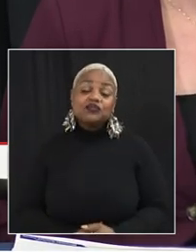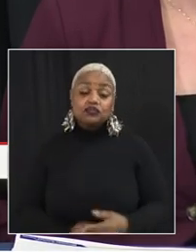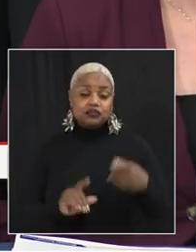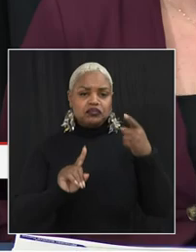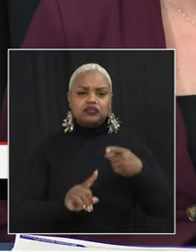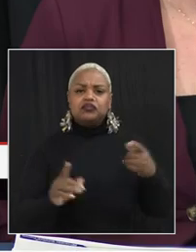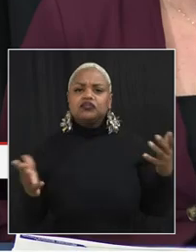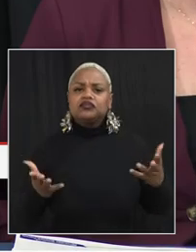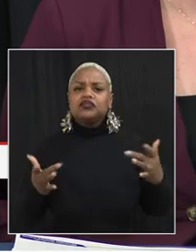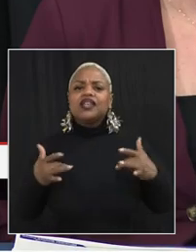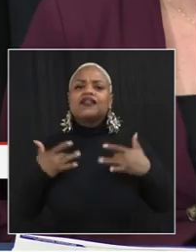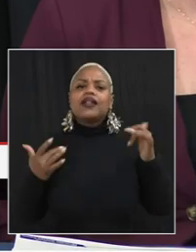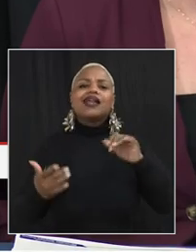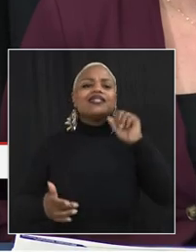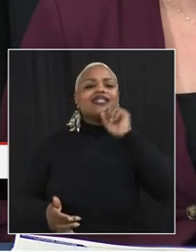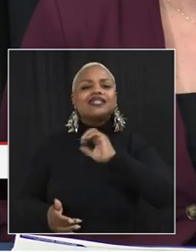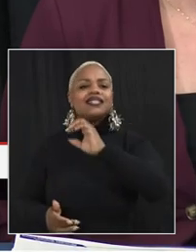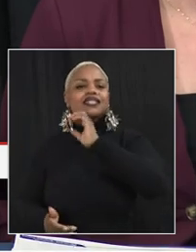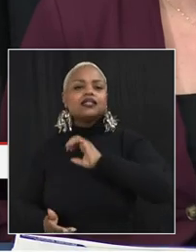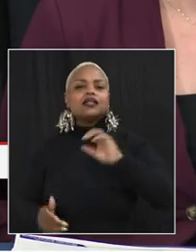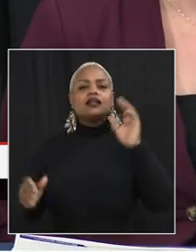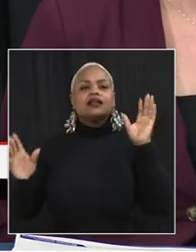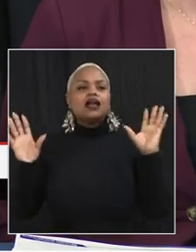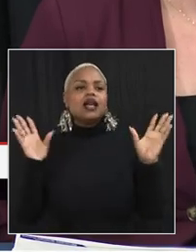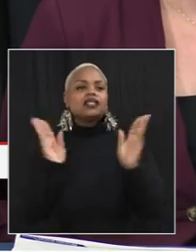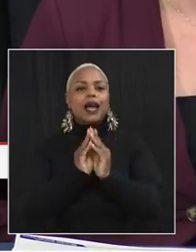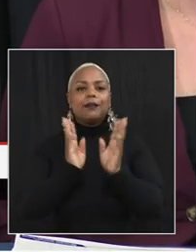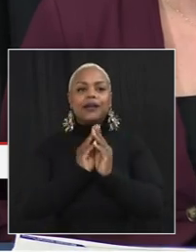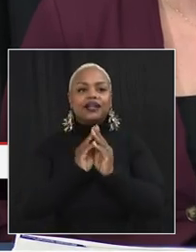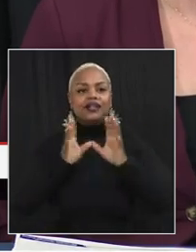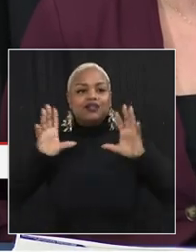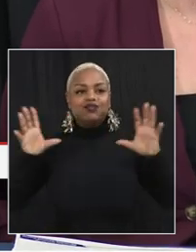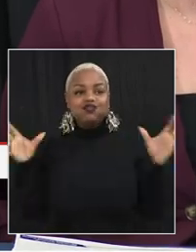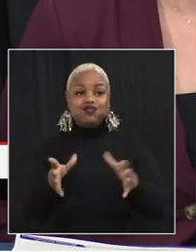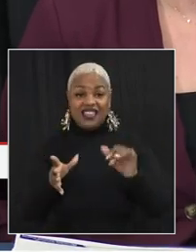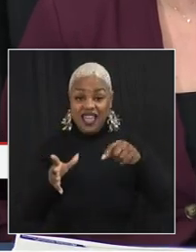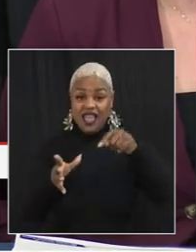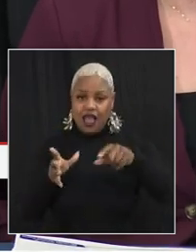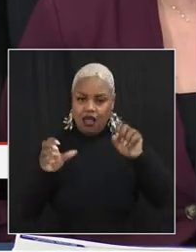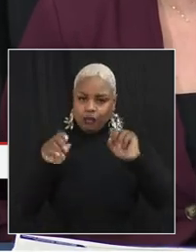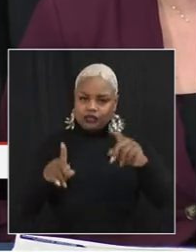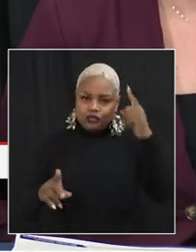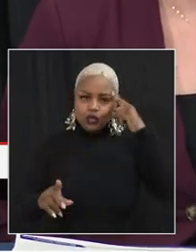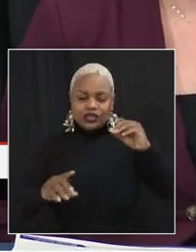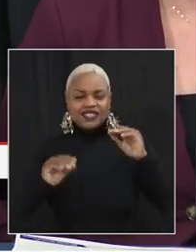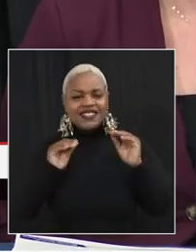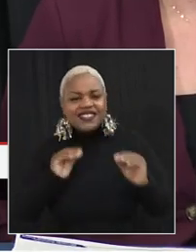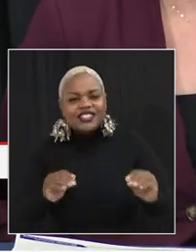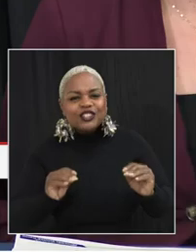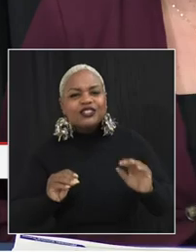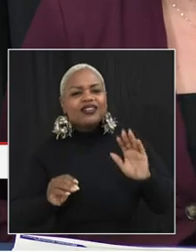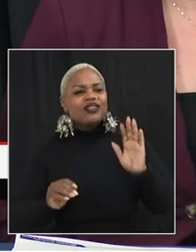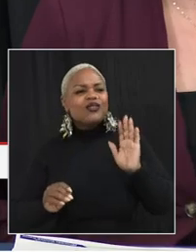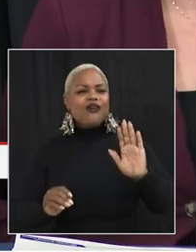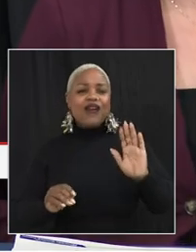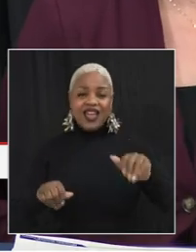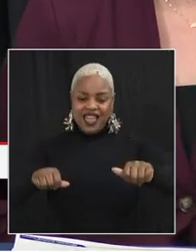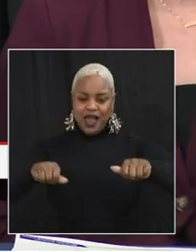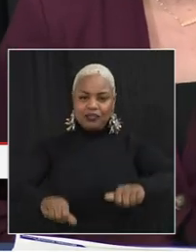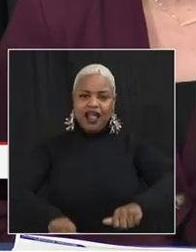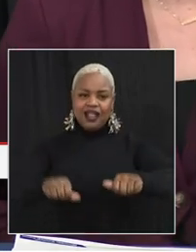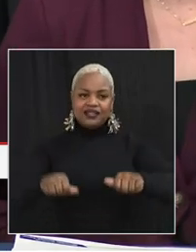Senior Symposium, where we use that opportunity to educate you, build your capacity. This past year, we talked